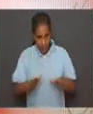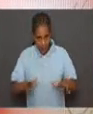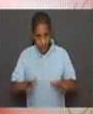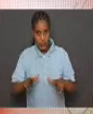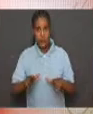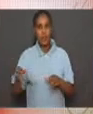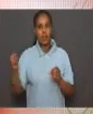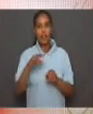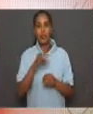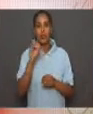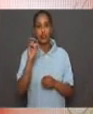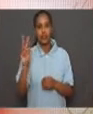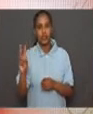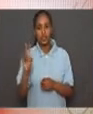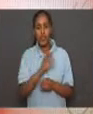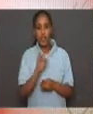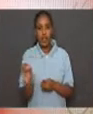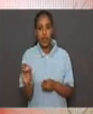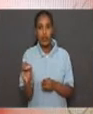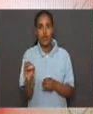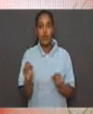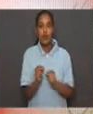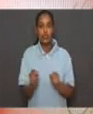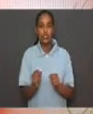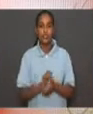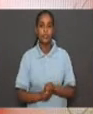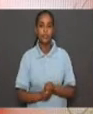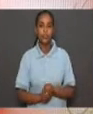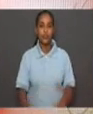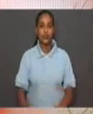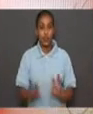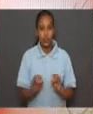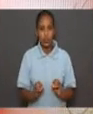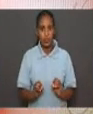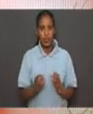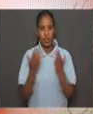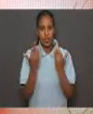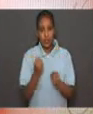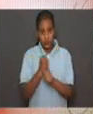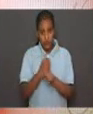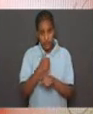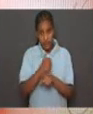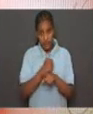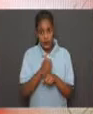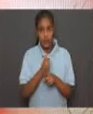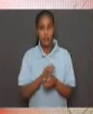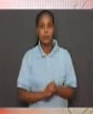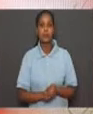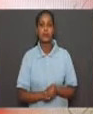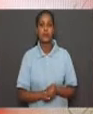light, oxygen, and moisture. Students, let us do an